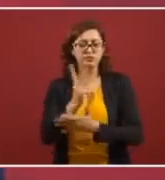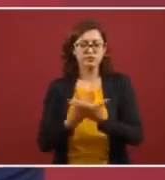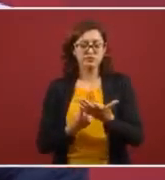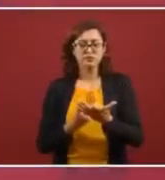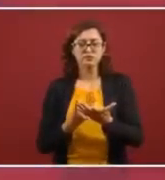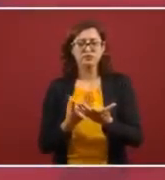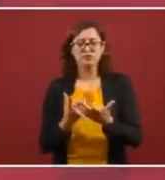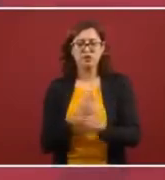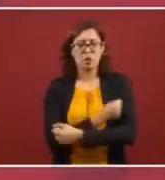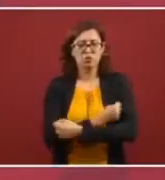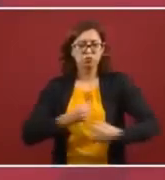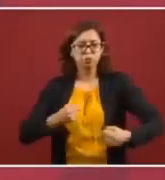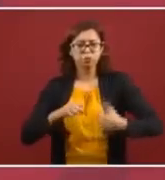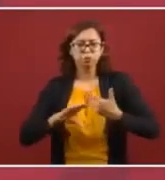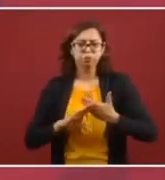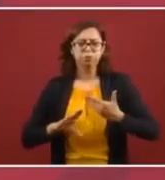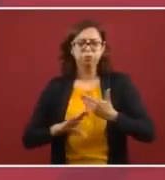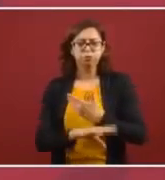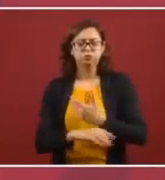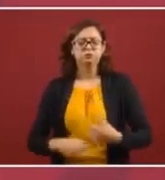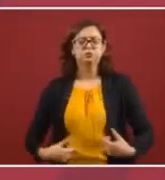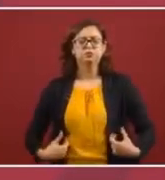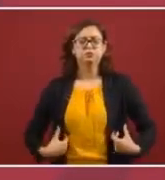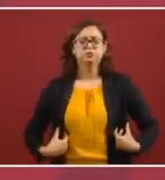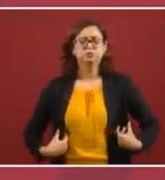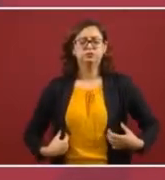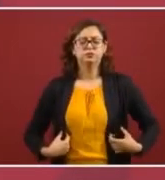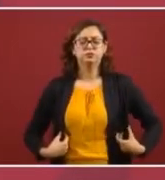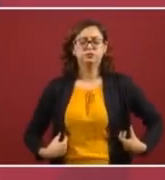evitar la obesidad. To prevent obesity.